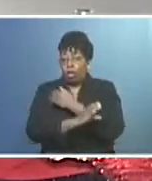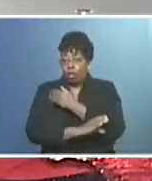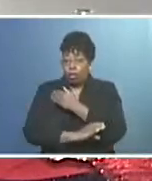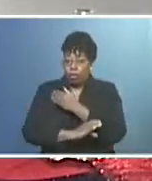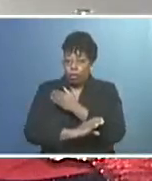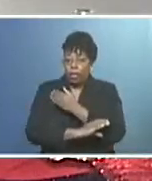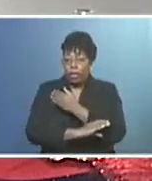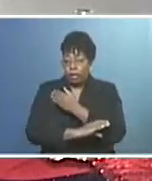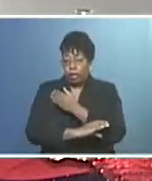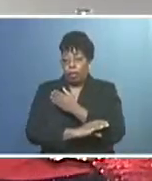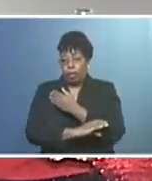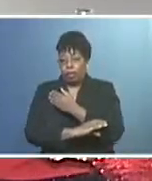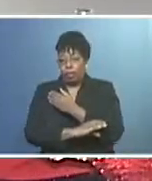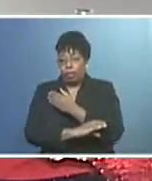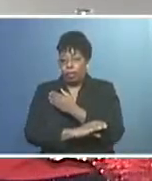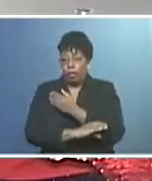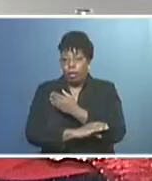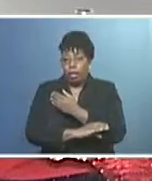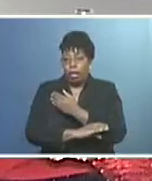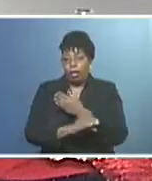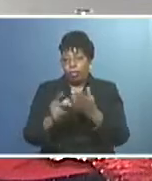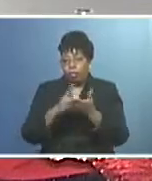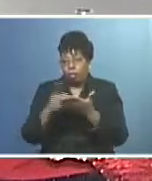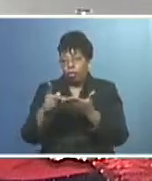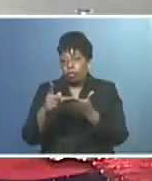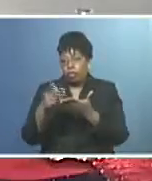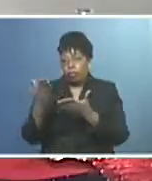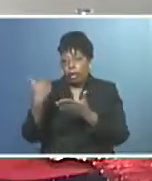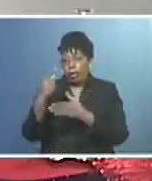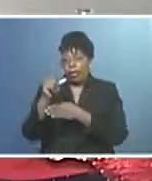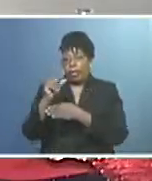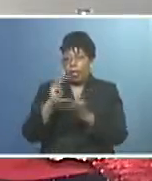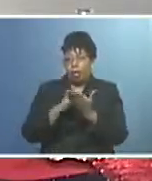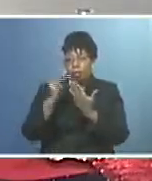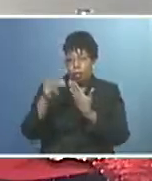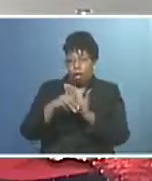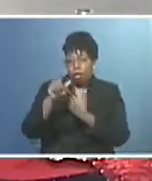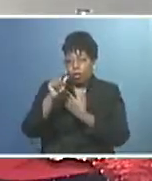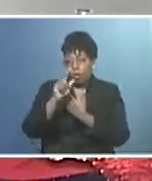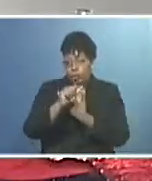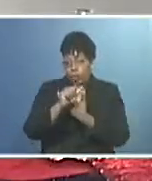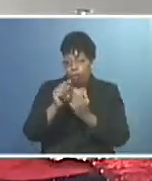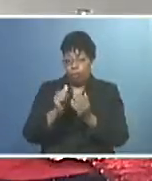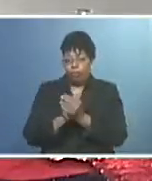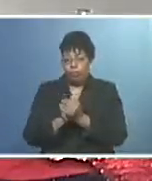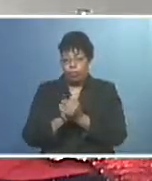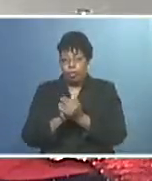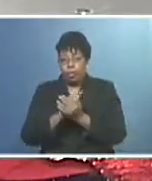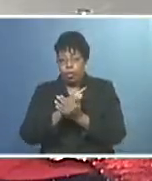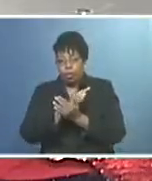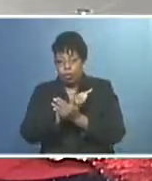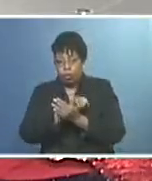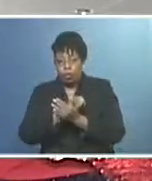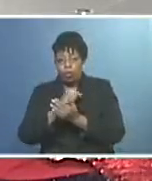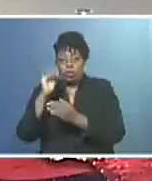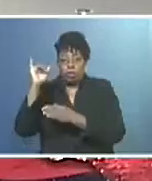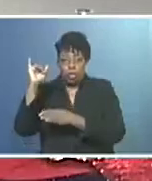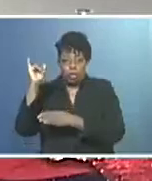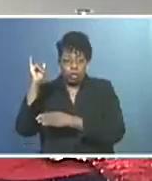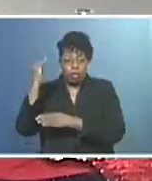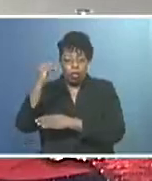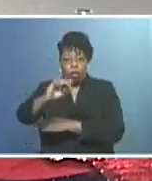an agreement to purchase it for $50 million in March 2020. Minister of Tourism, Aviation and Investments, the Honorable Chester